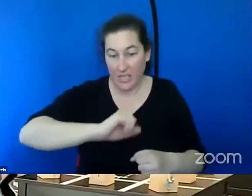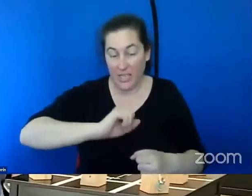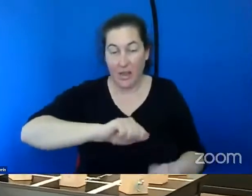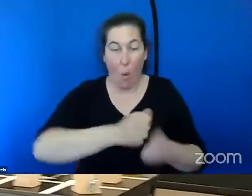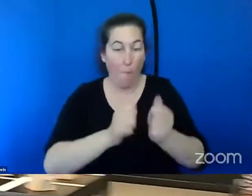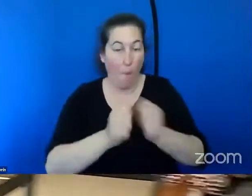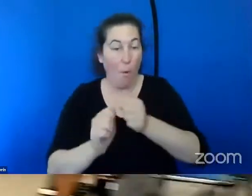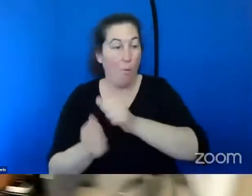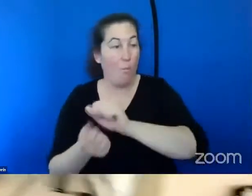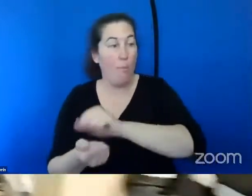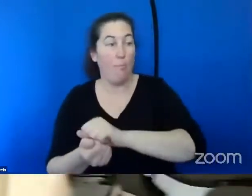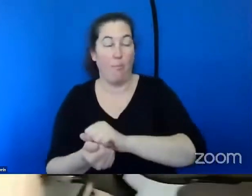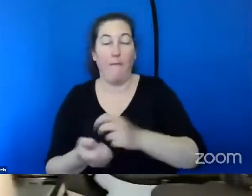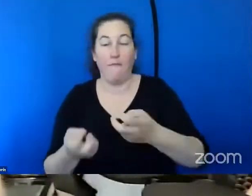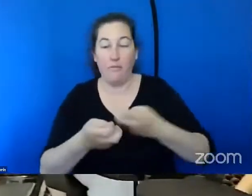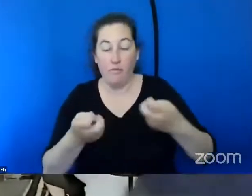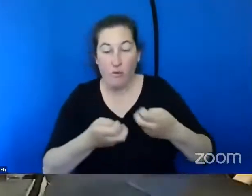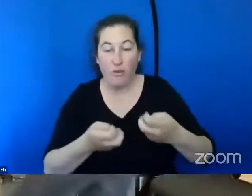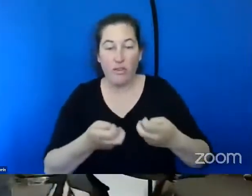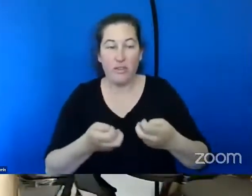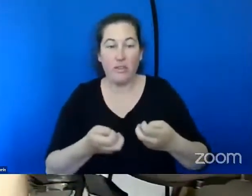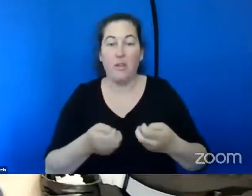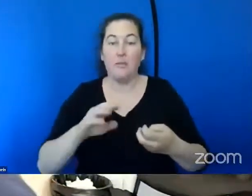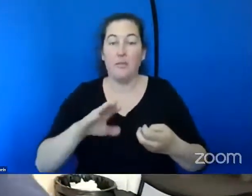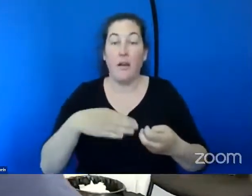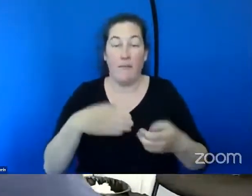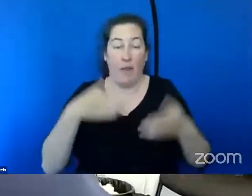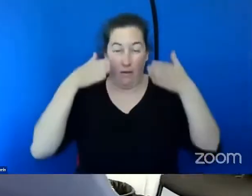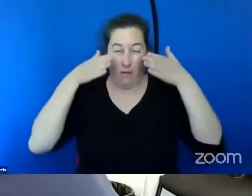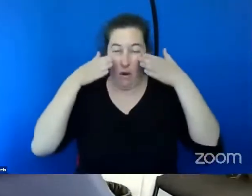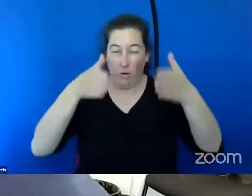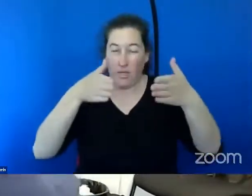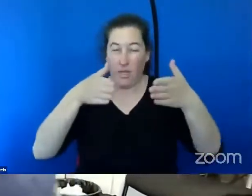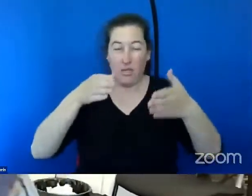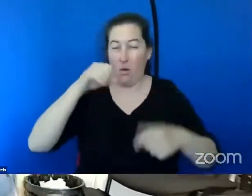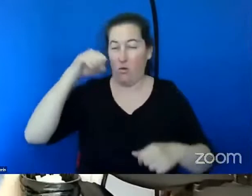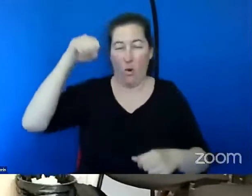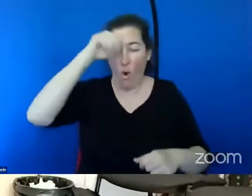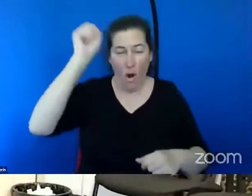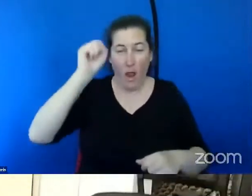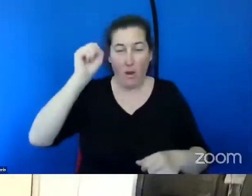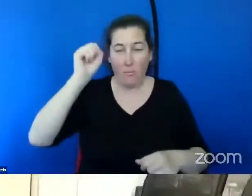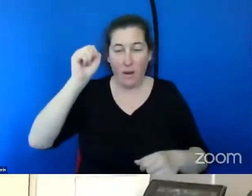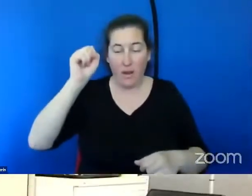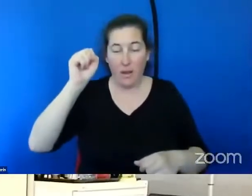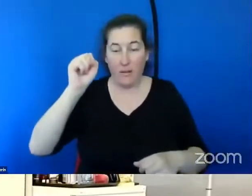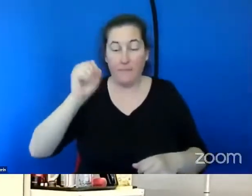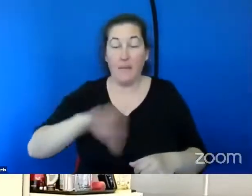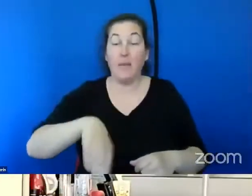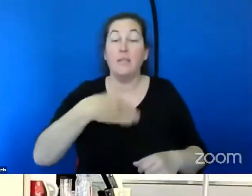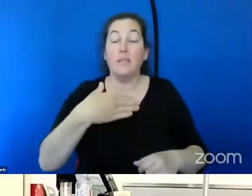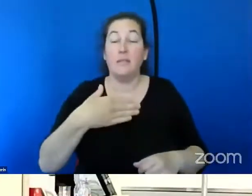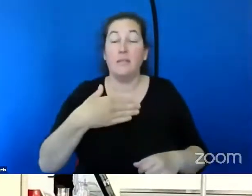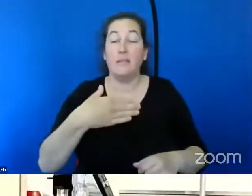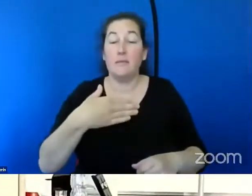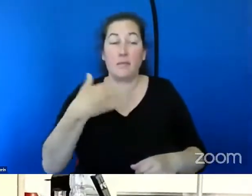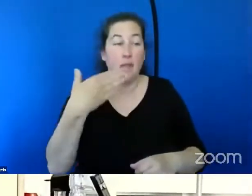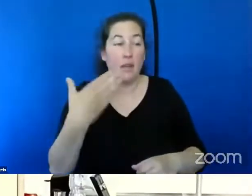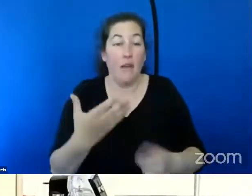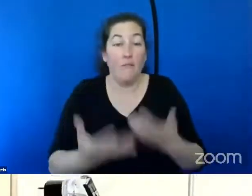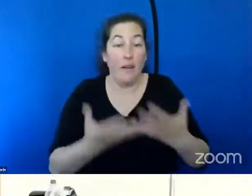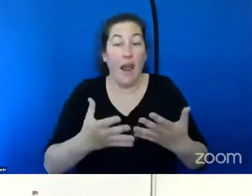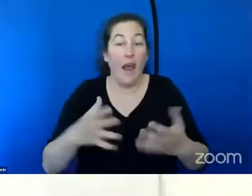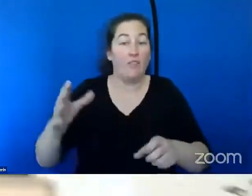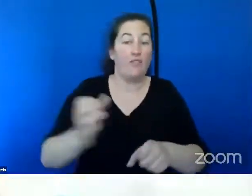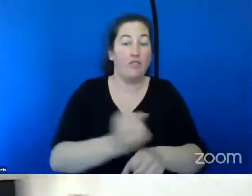be the case. Credit card is the next piece to go into position. Look at Christophe Houchet raising his game, picking up his pace to try and